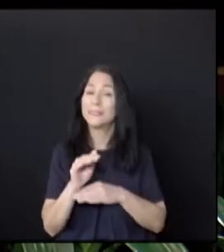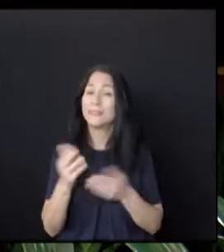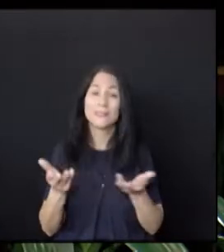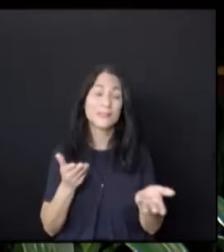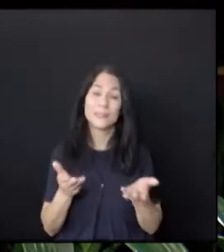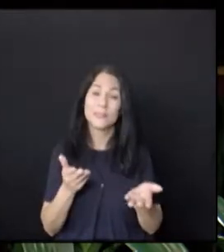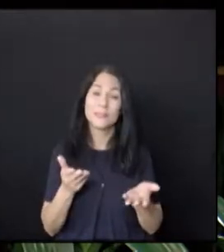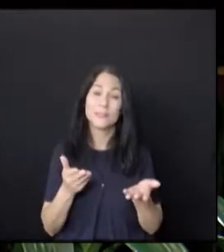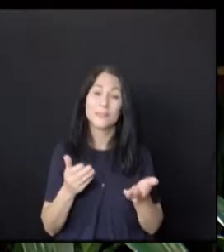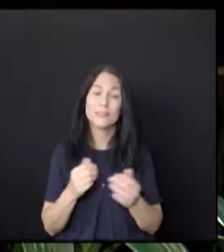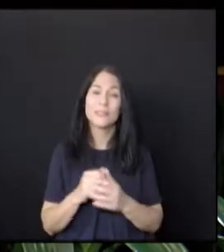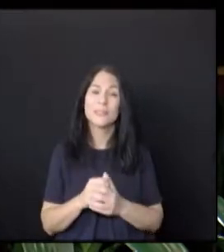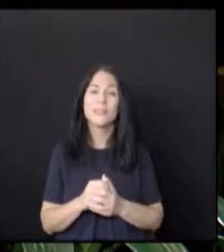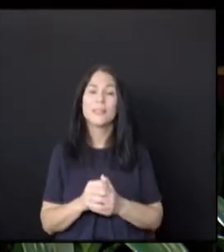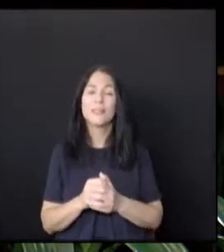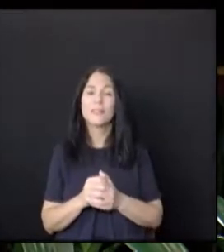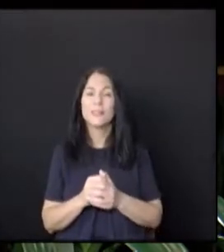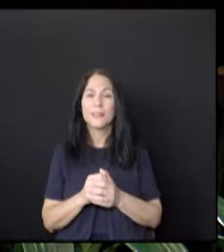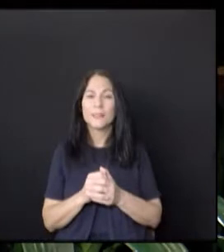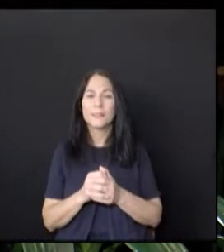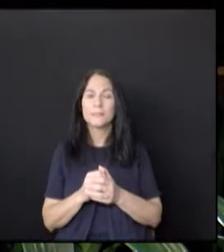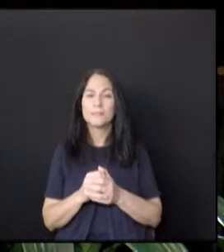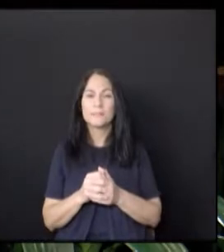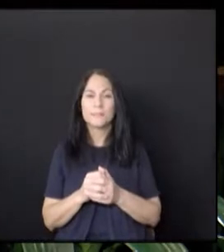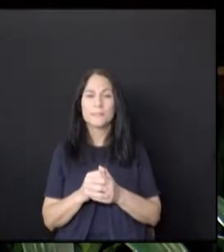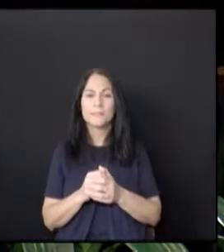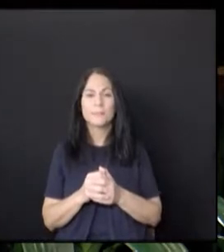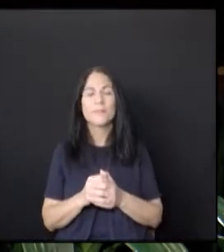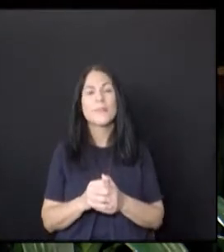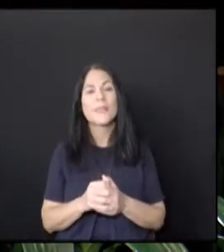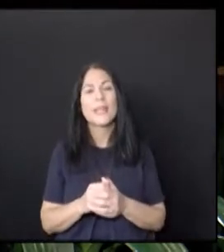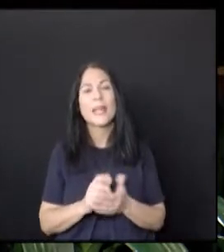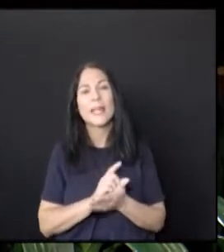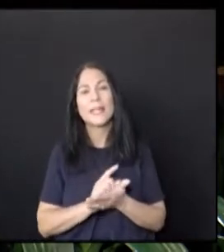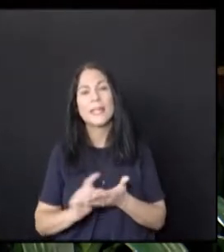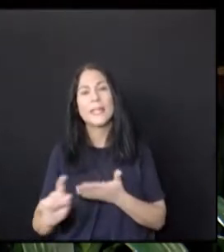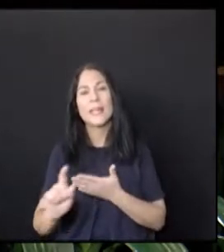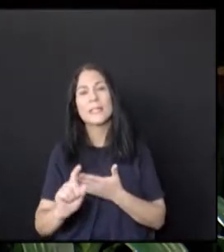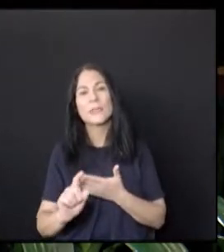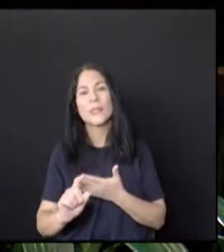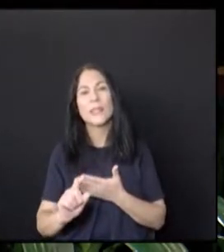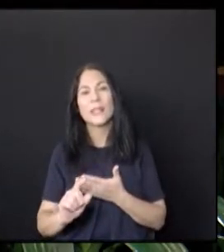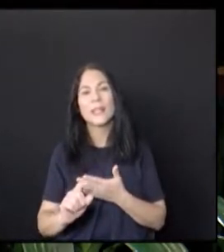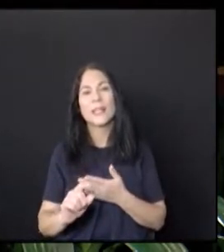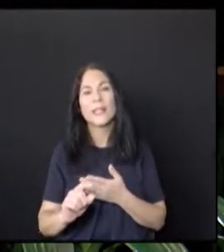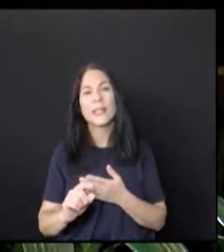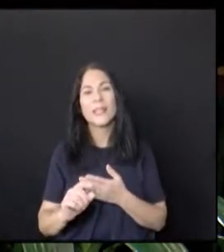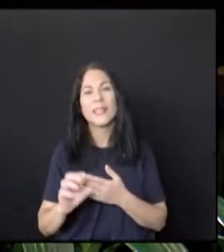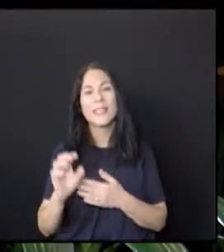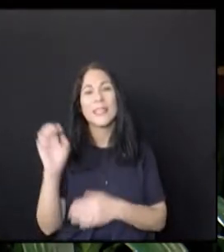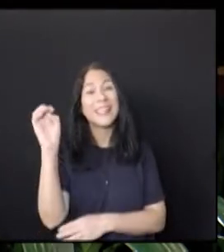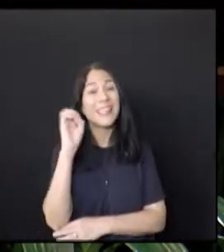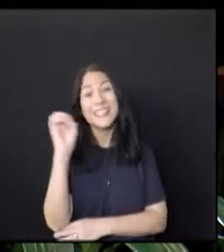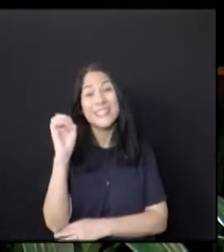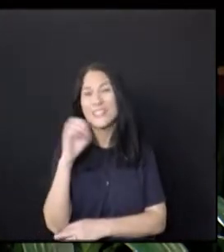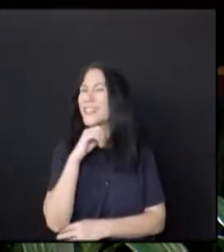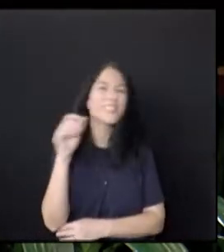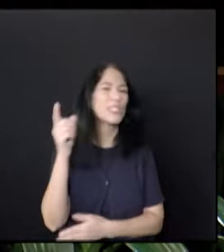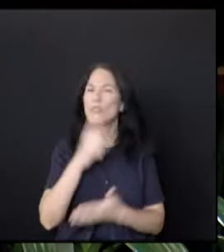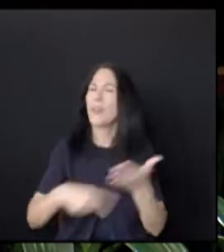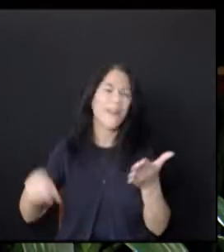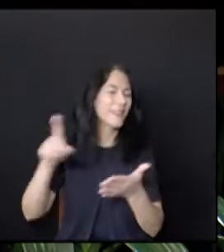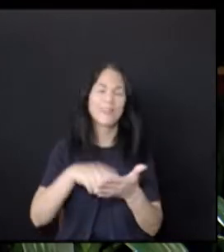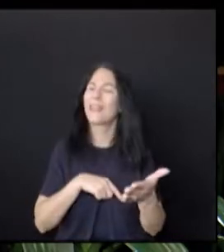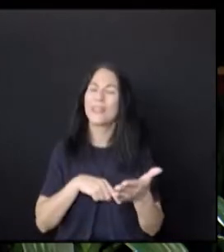Friday instead. So just wanted to make that clear to you. Of course, next week, as somebody said, Easter is not canceled. That could be